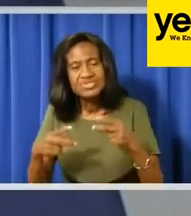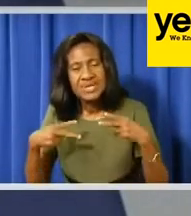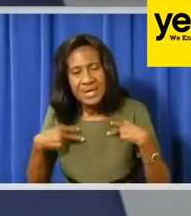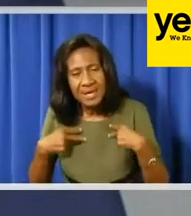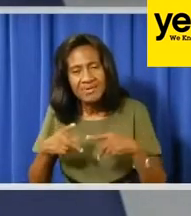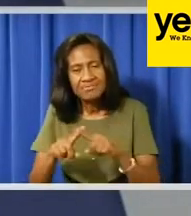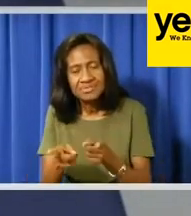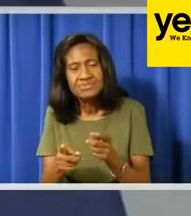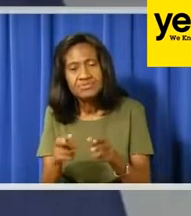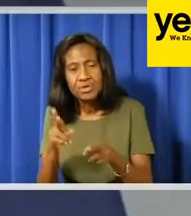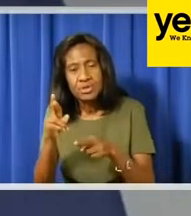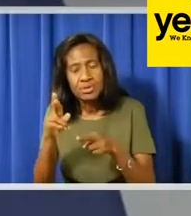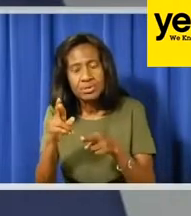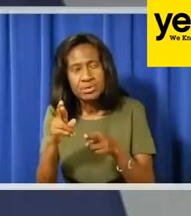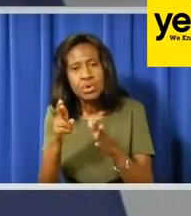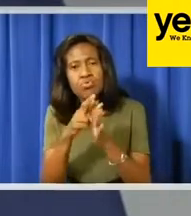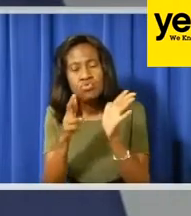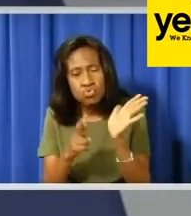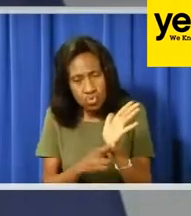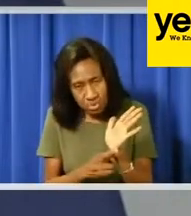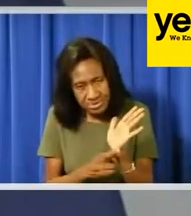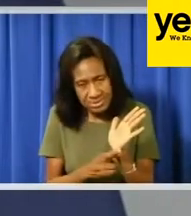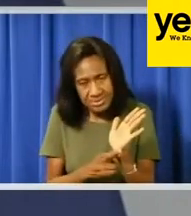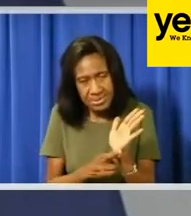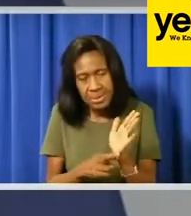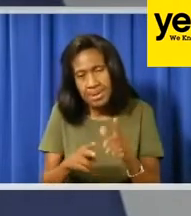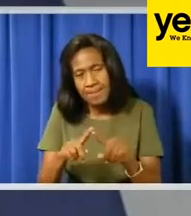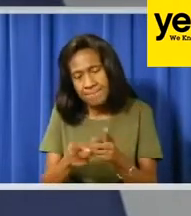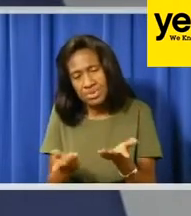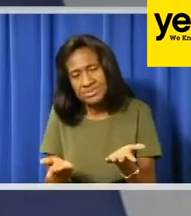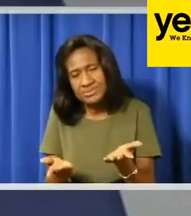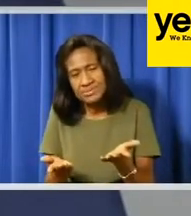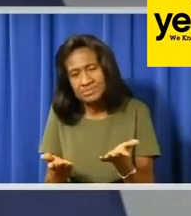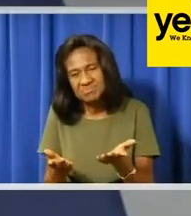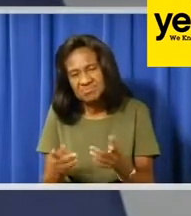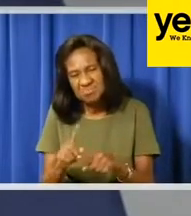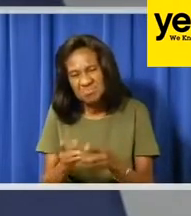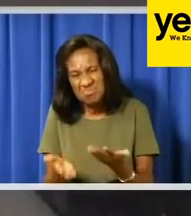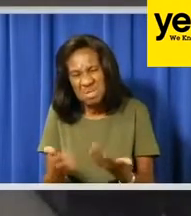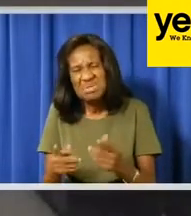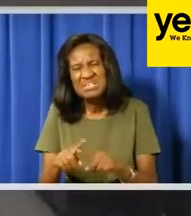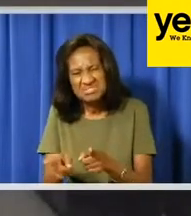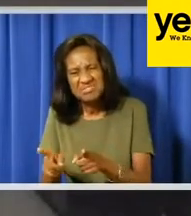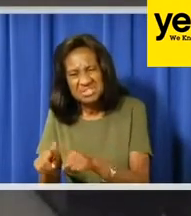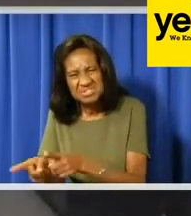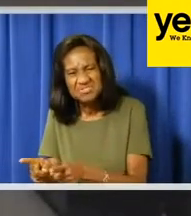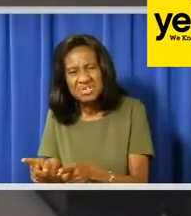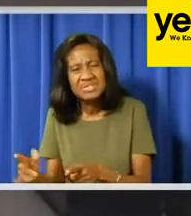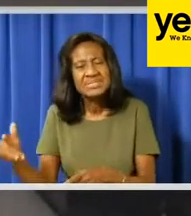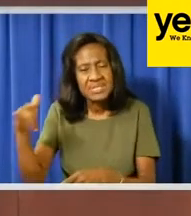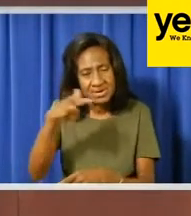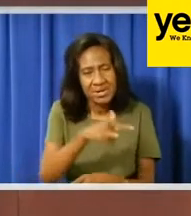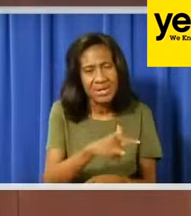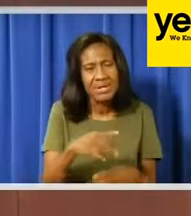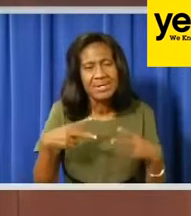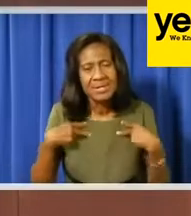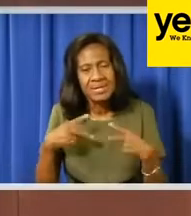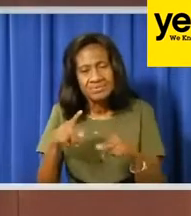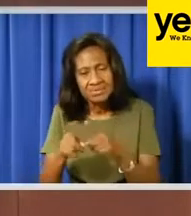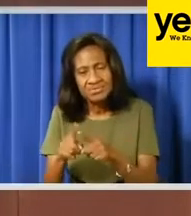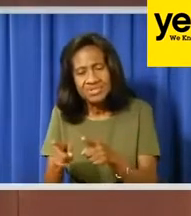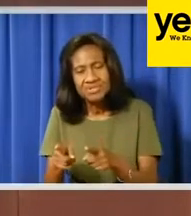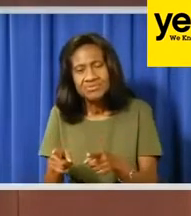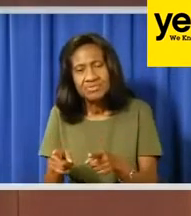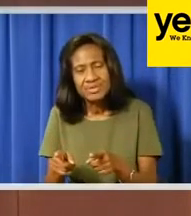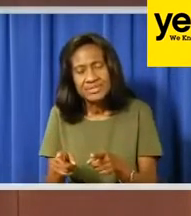on their constitutional rights and so forth. So it may vary from airline to airline. Okay, thank you very much. Thank you, Don. That's it for me. Okay, thank you very much, Ralph. I'd like to